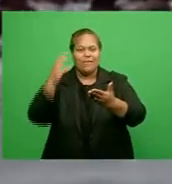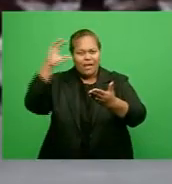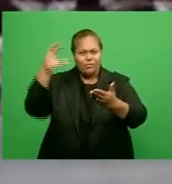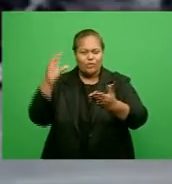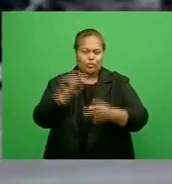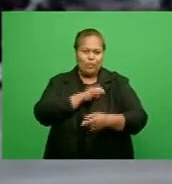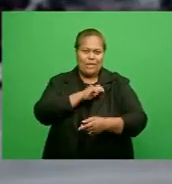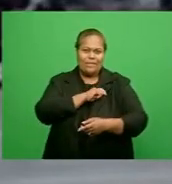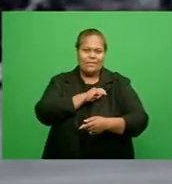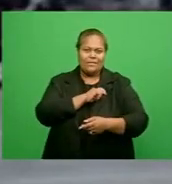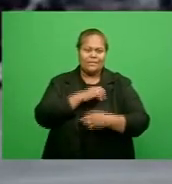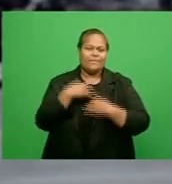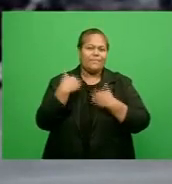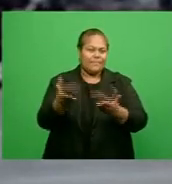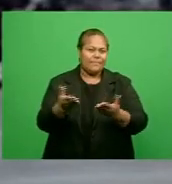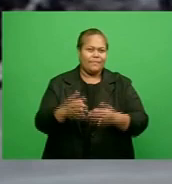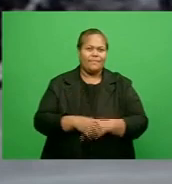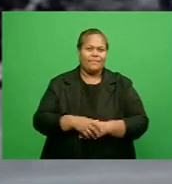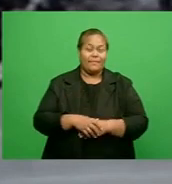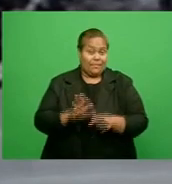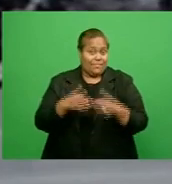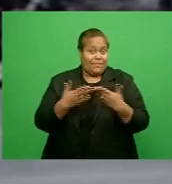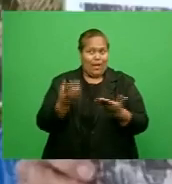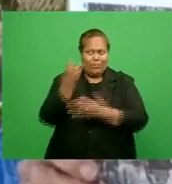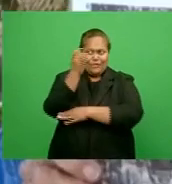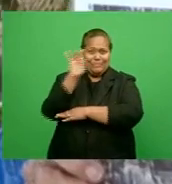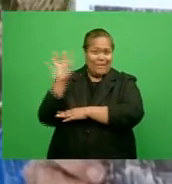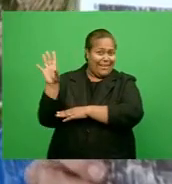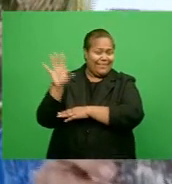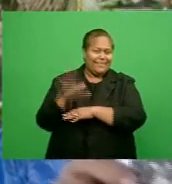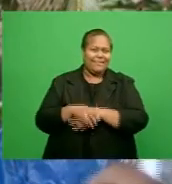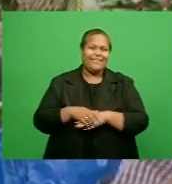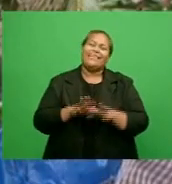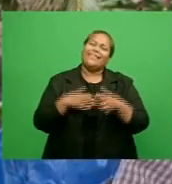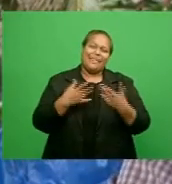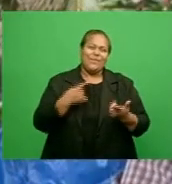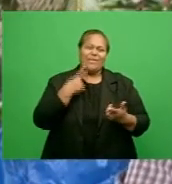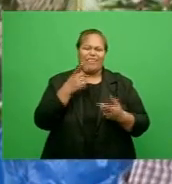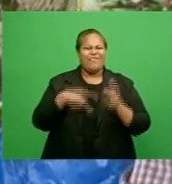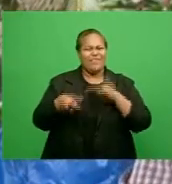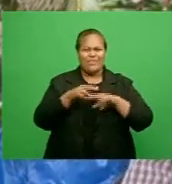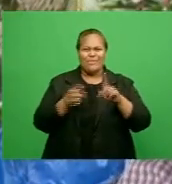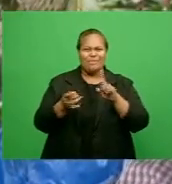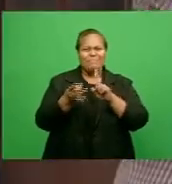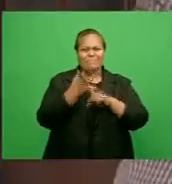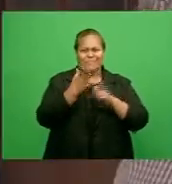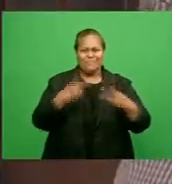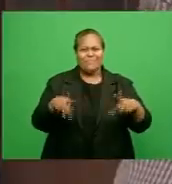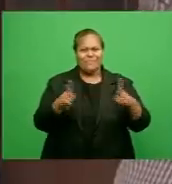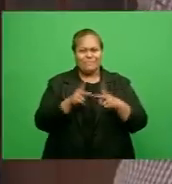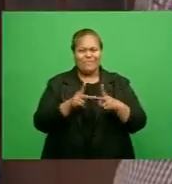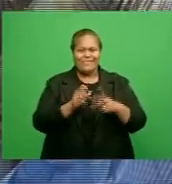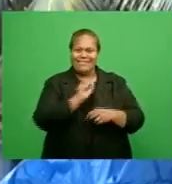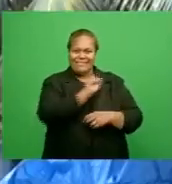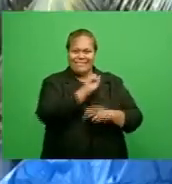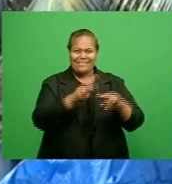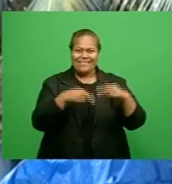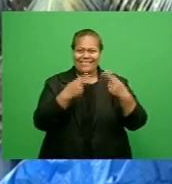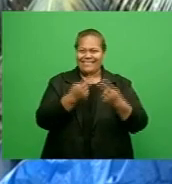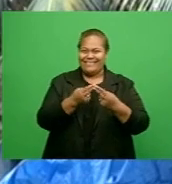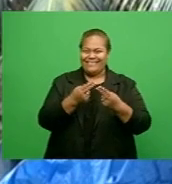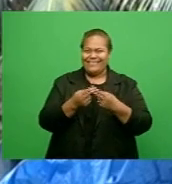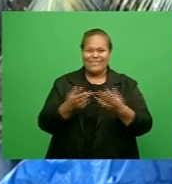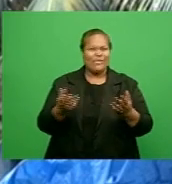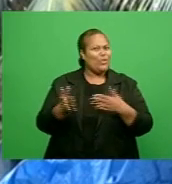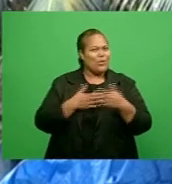Trusted them. Since gaining independence, Bull says Fiji is always a special place for him and his family, regardless of where